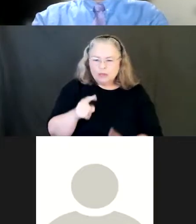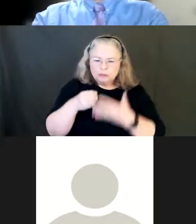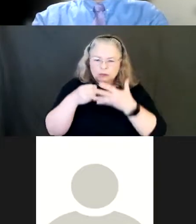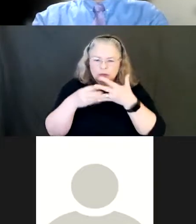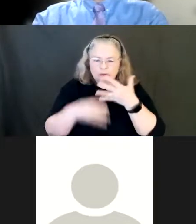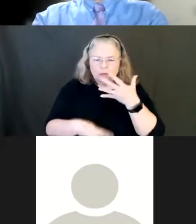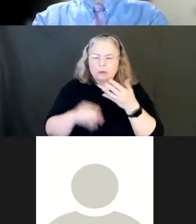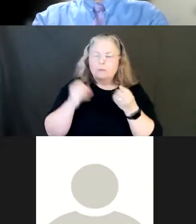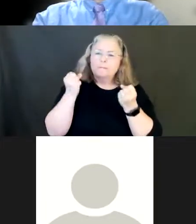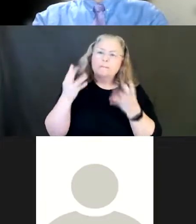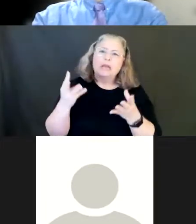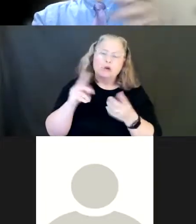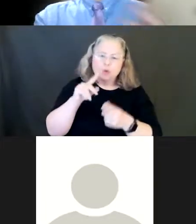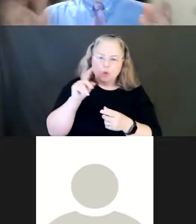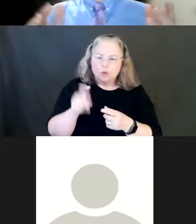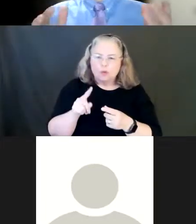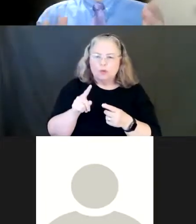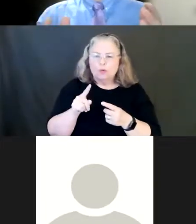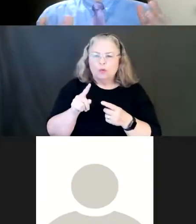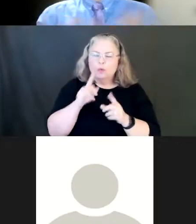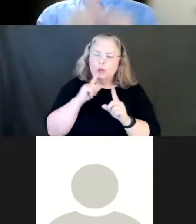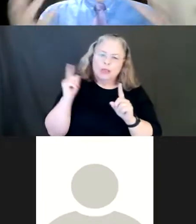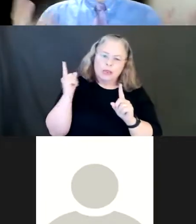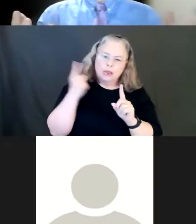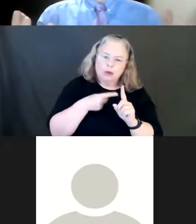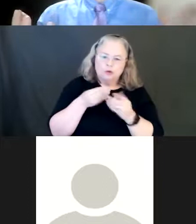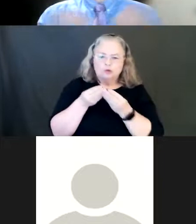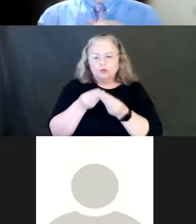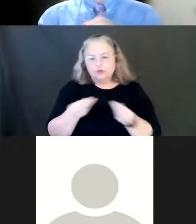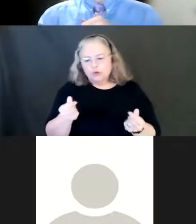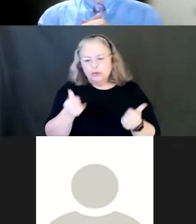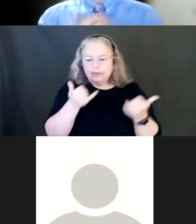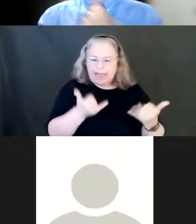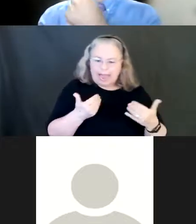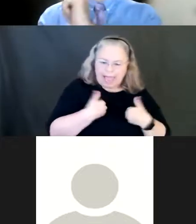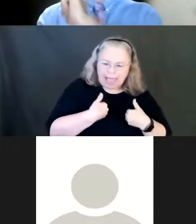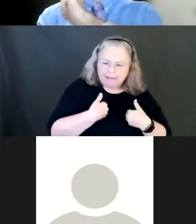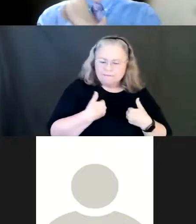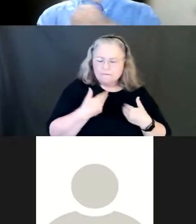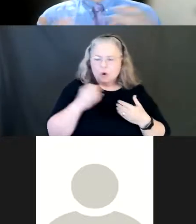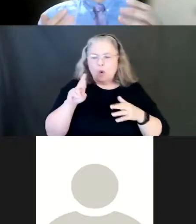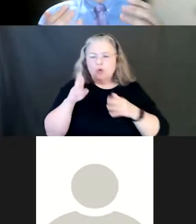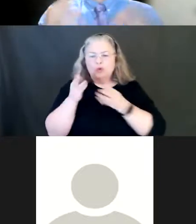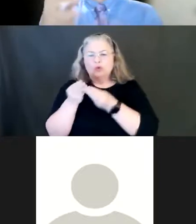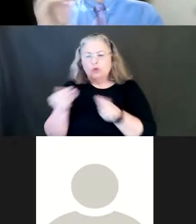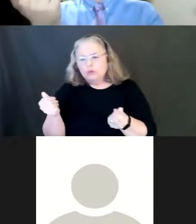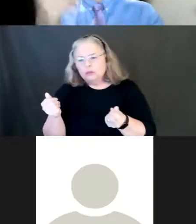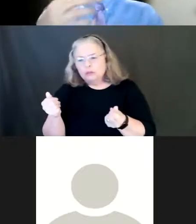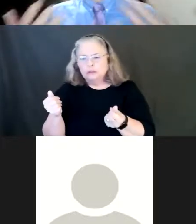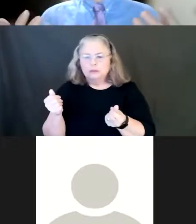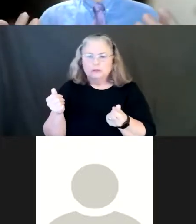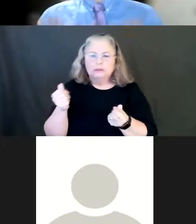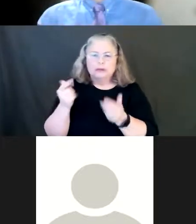there's a number of questions that kind of get to solutions that exist or solutions that are